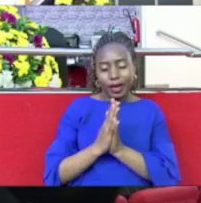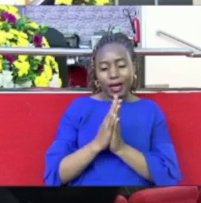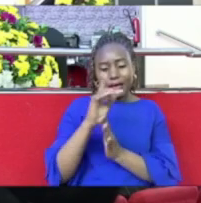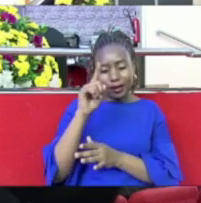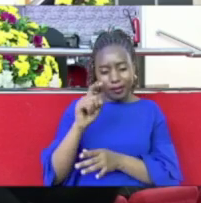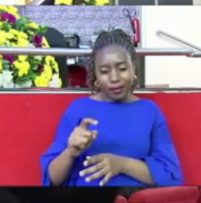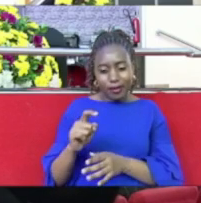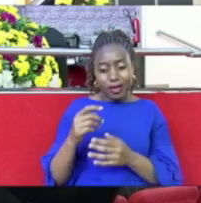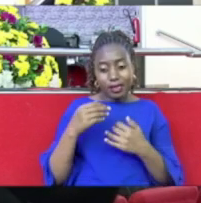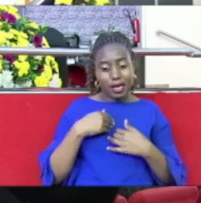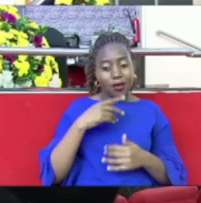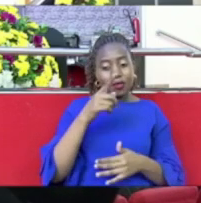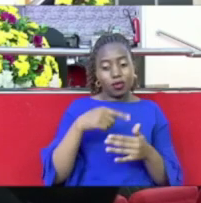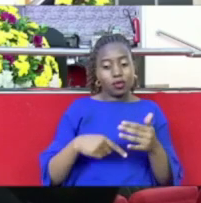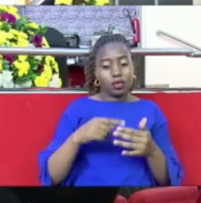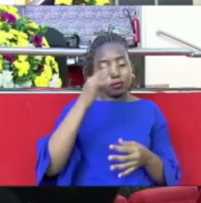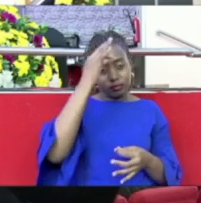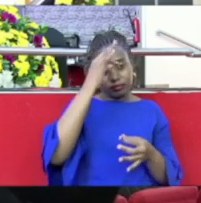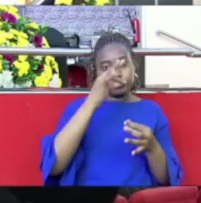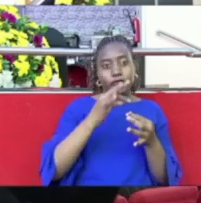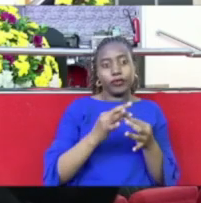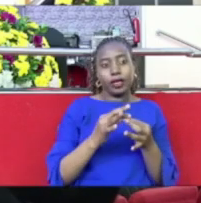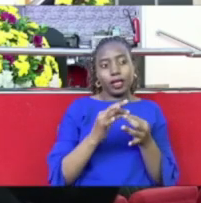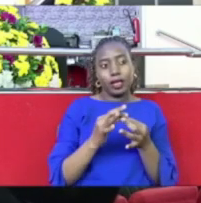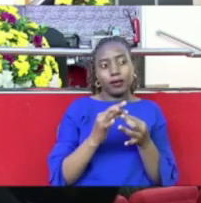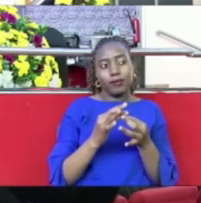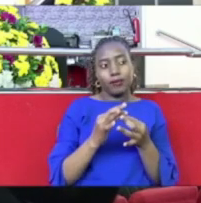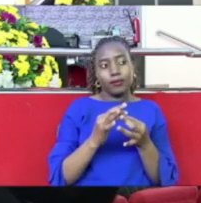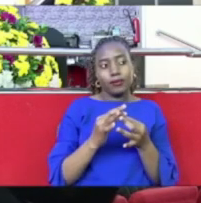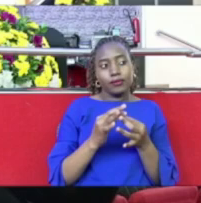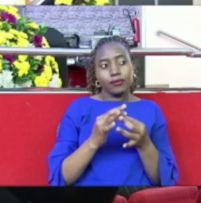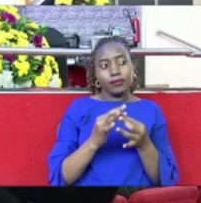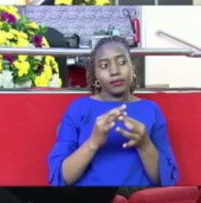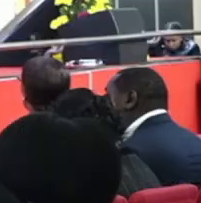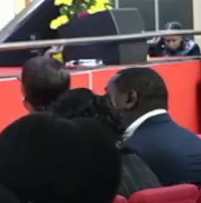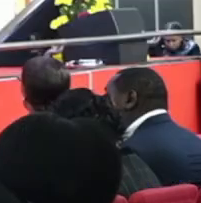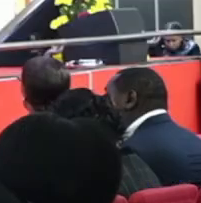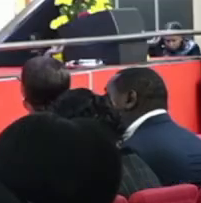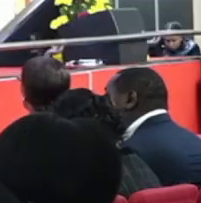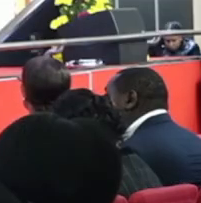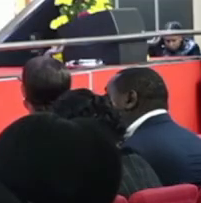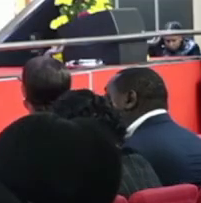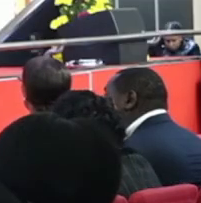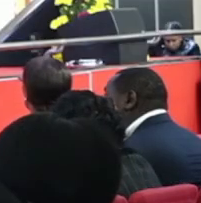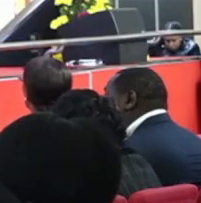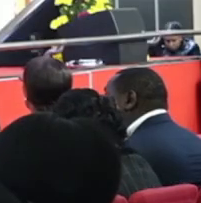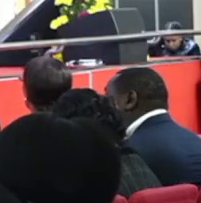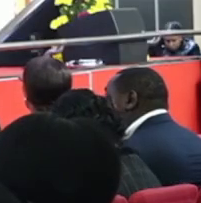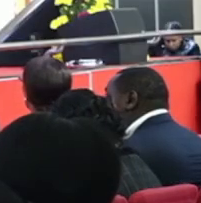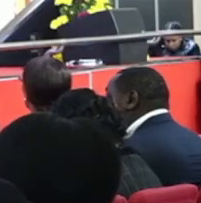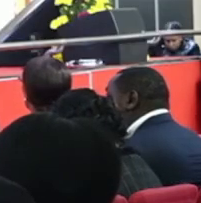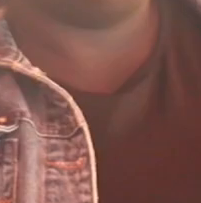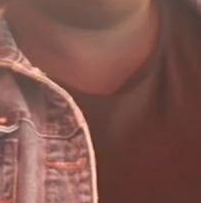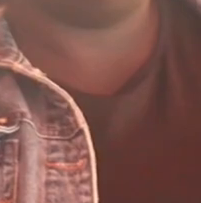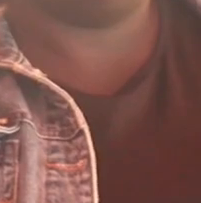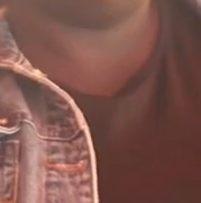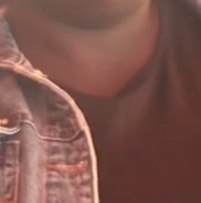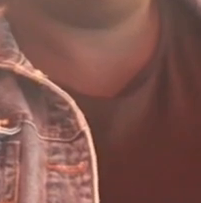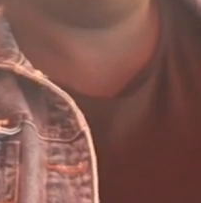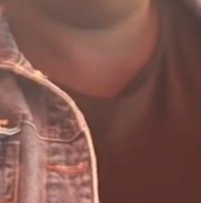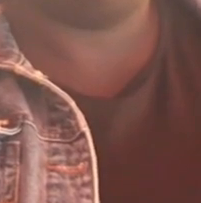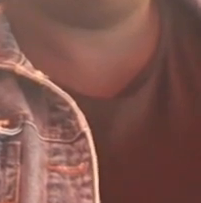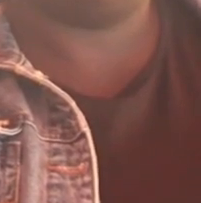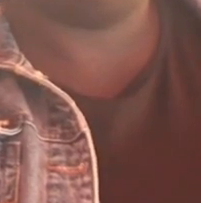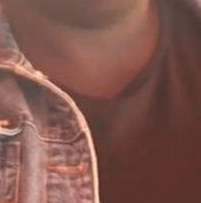faith. Lakini maombi yako lazima yawe na imani. Faith in your walk with him. Imani katika safari yako naye. Faith